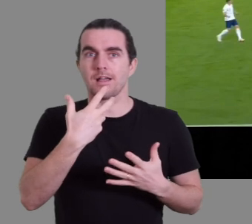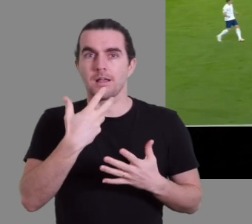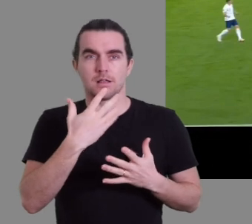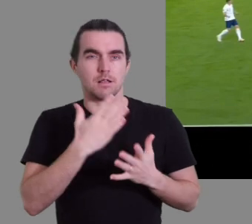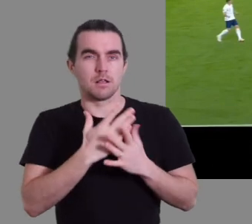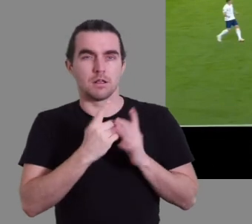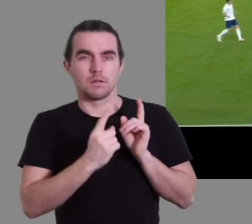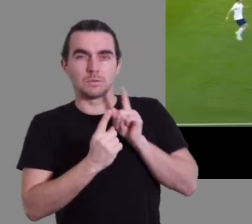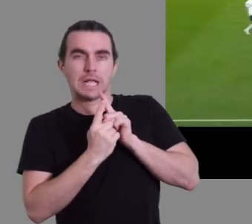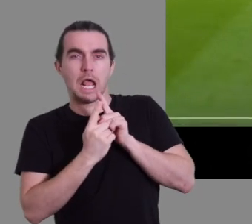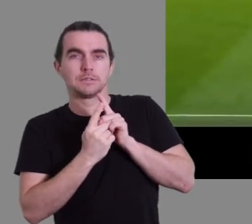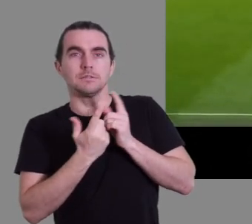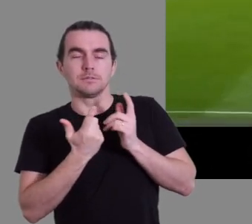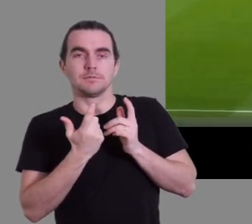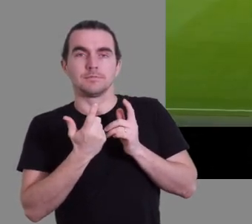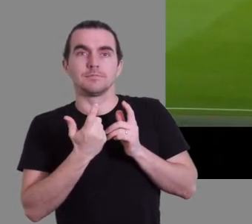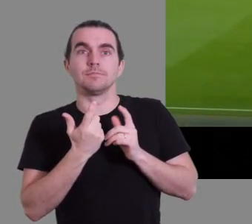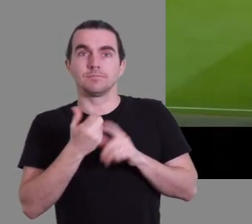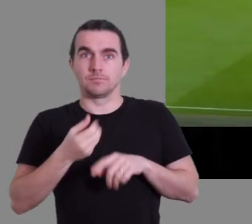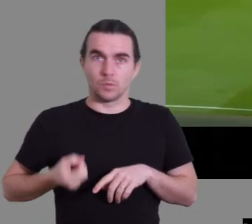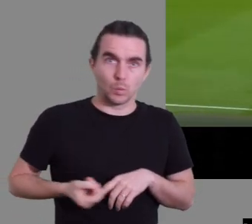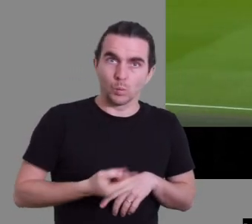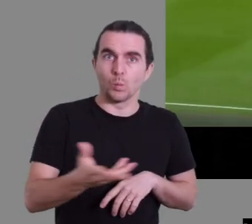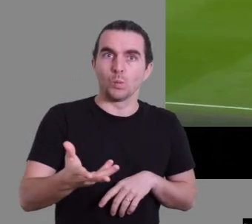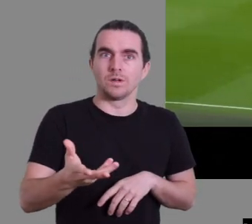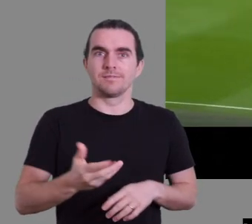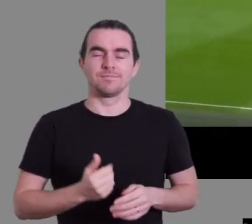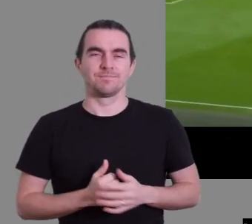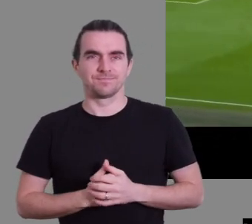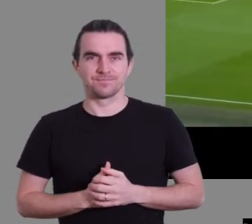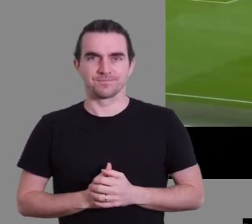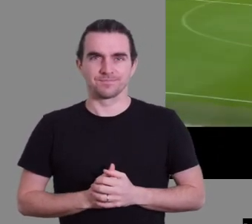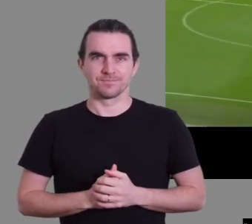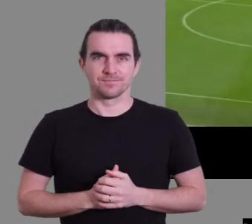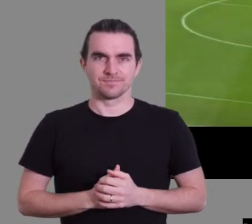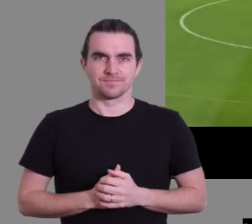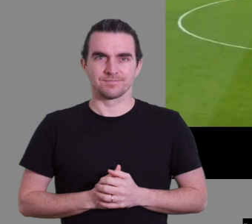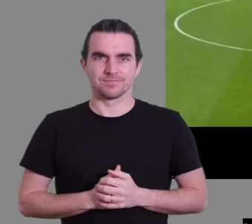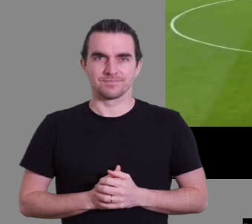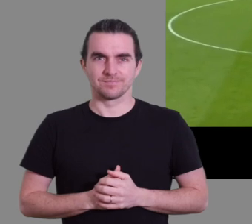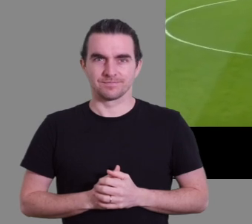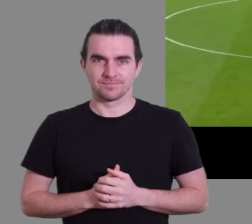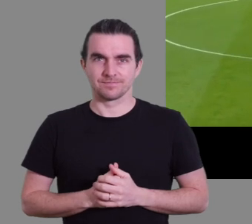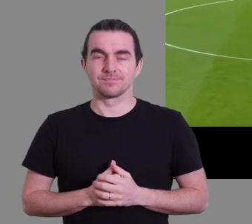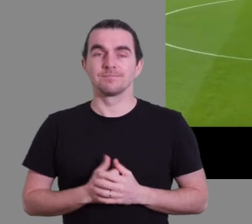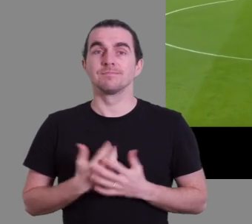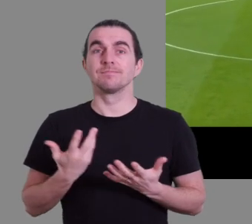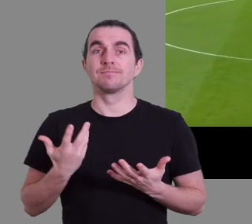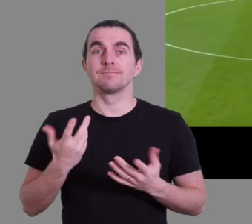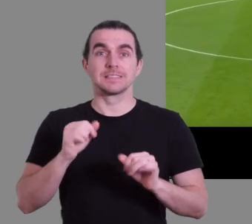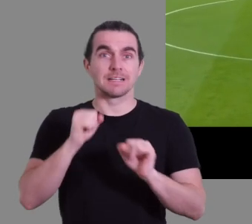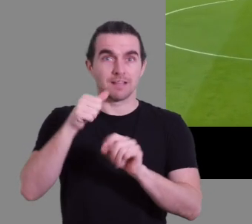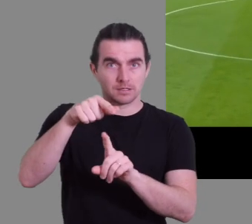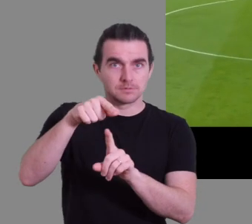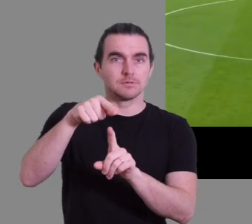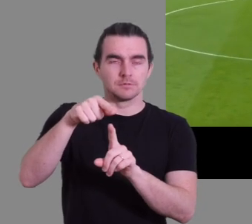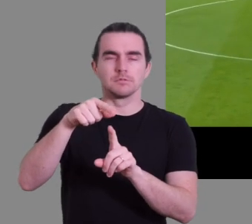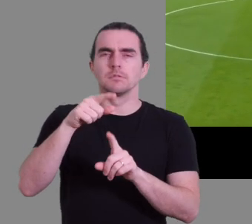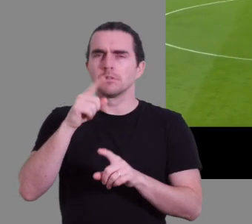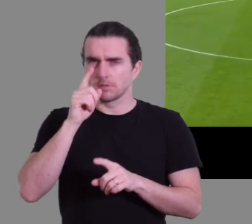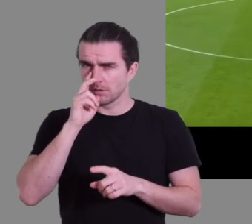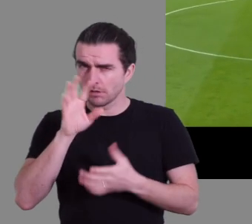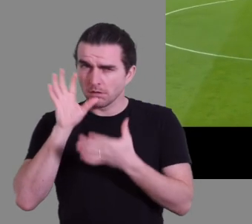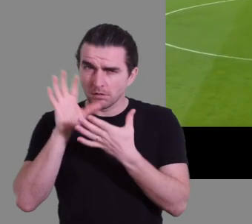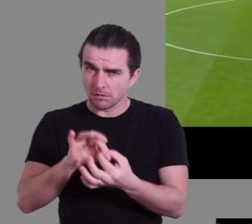little bit too tight, but now he's read it. He's reading. He's also scanning for the ball, knows where the defender is. So we can